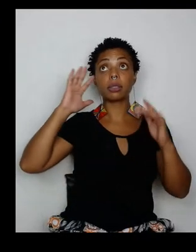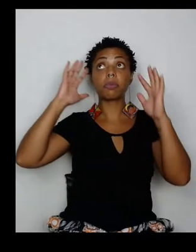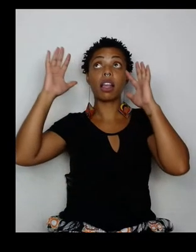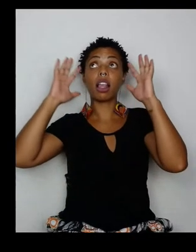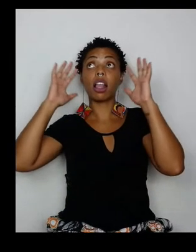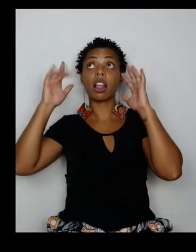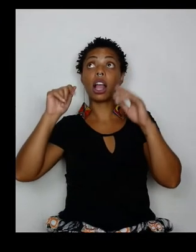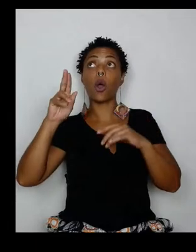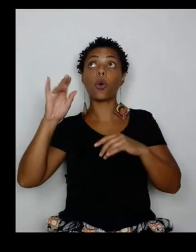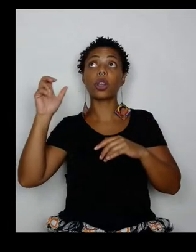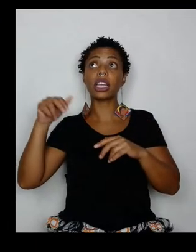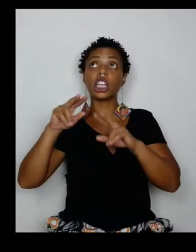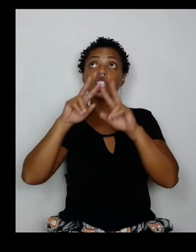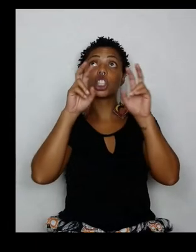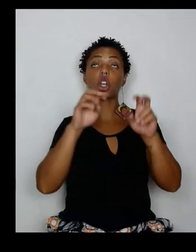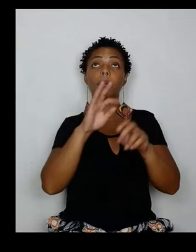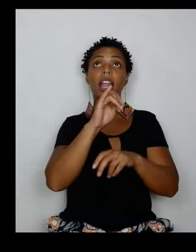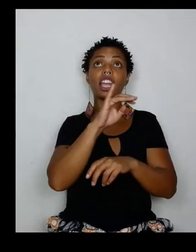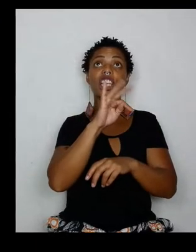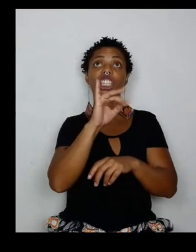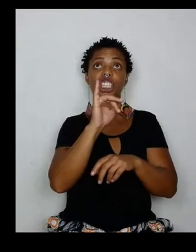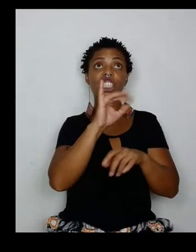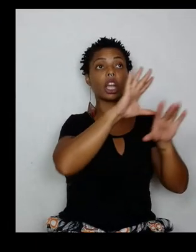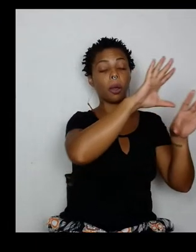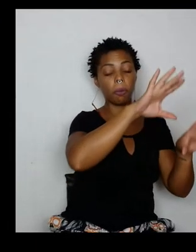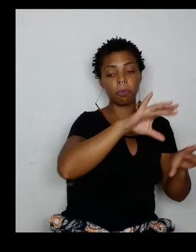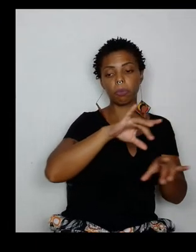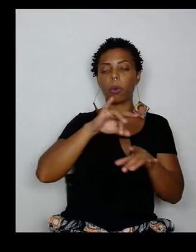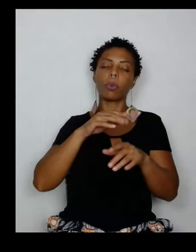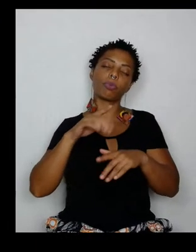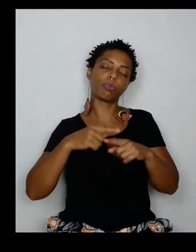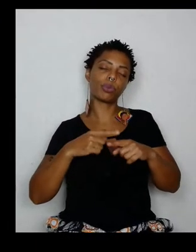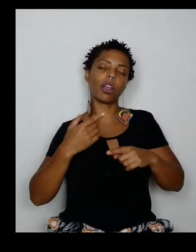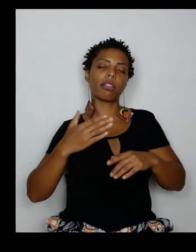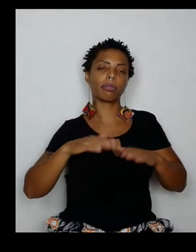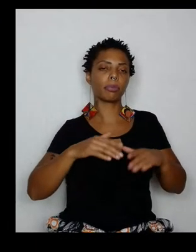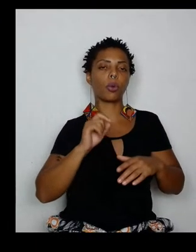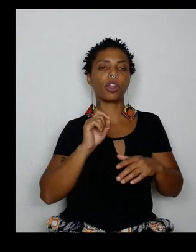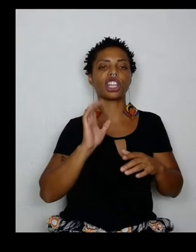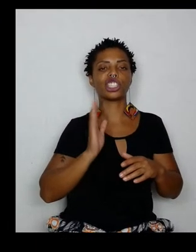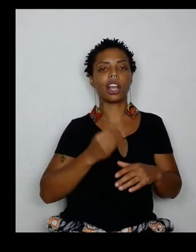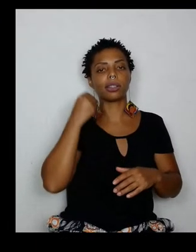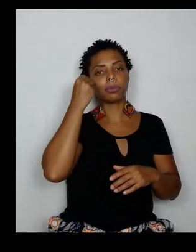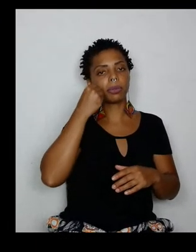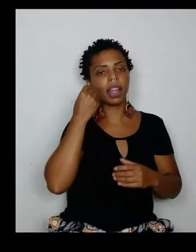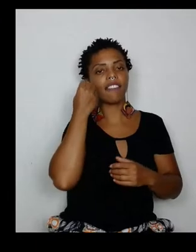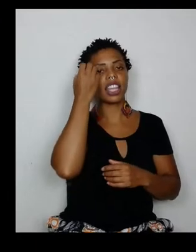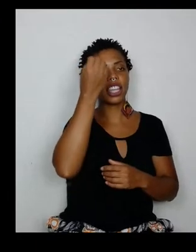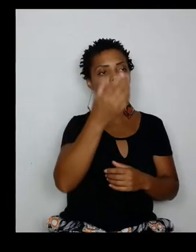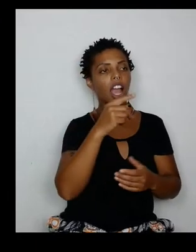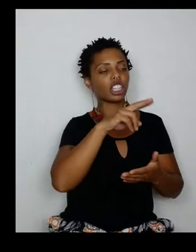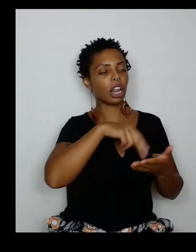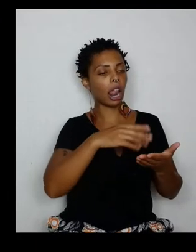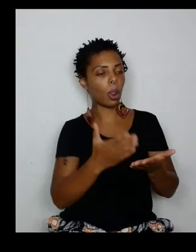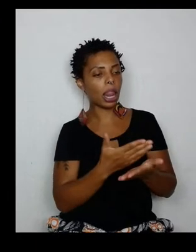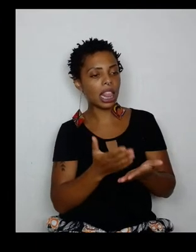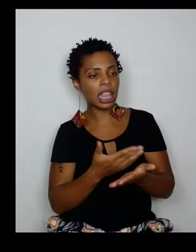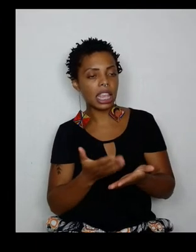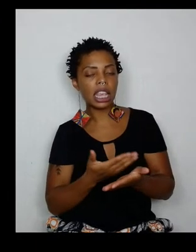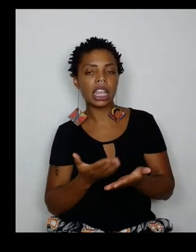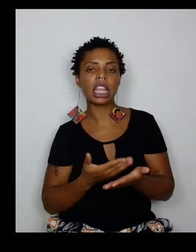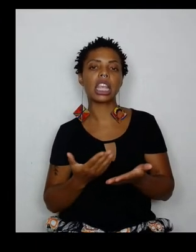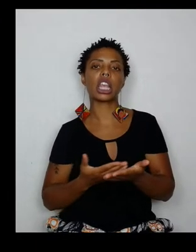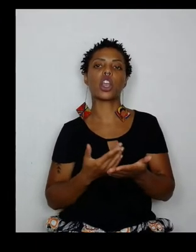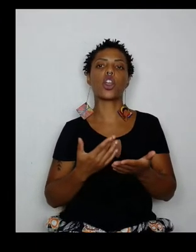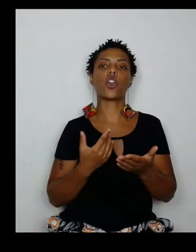travels and for all his engagement with books and representations and photographs and people and the actual material um